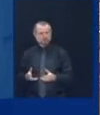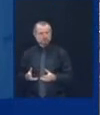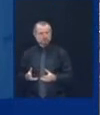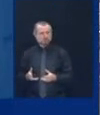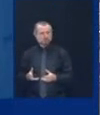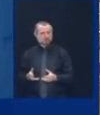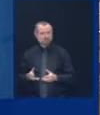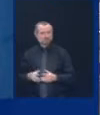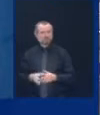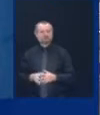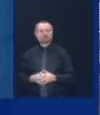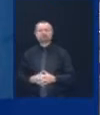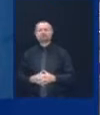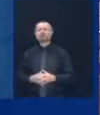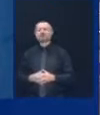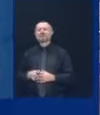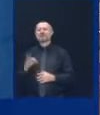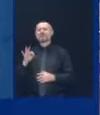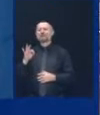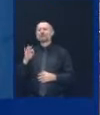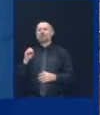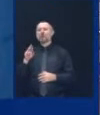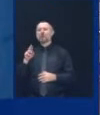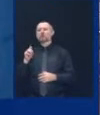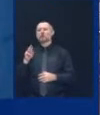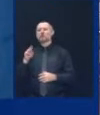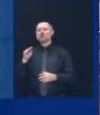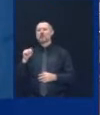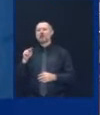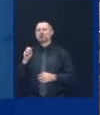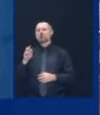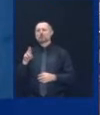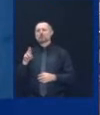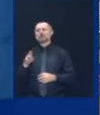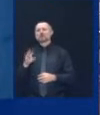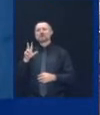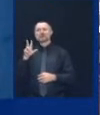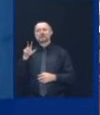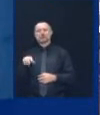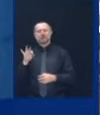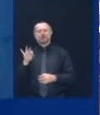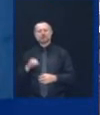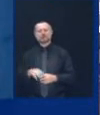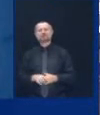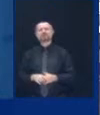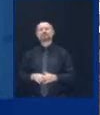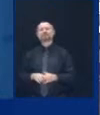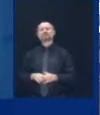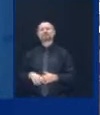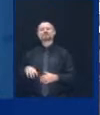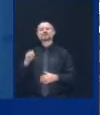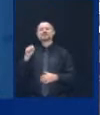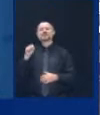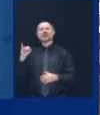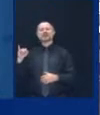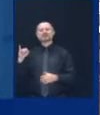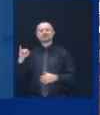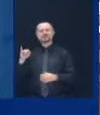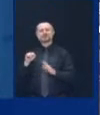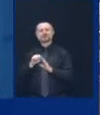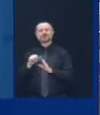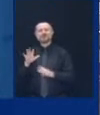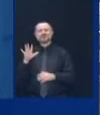for Manor three 3.9 you have parts of Staten Island